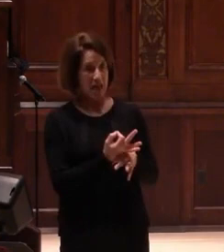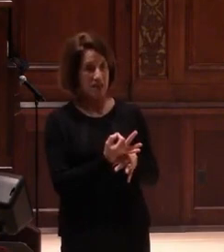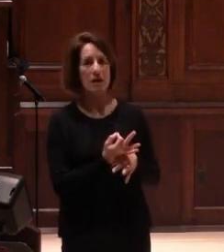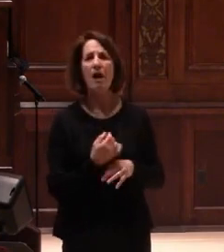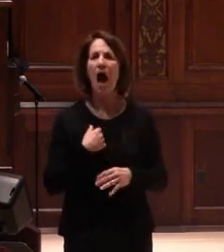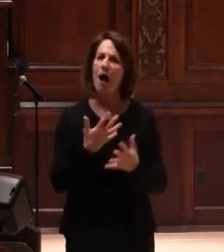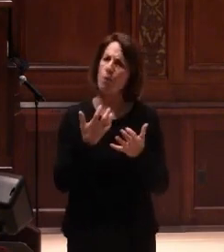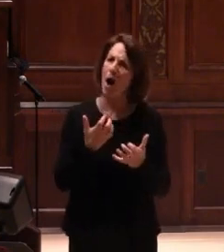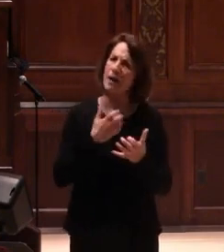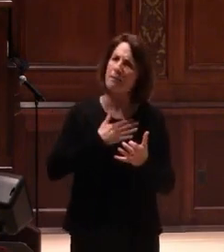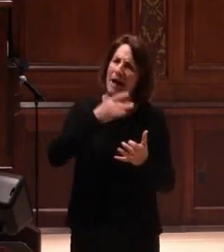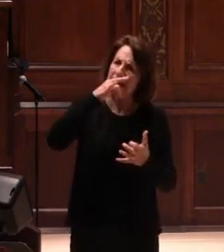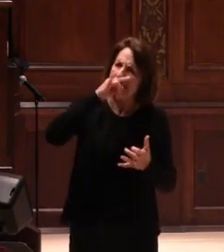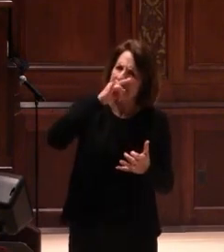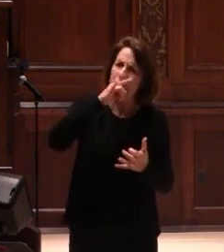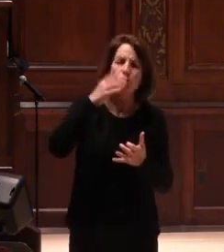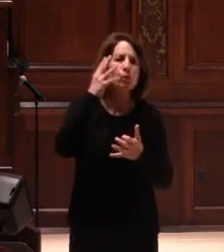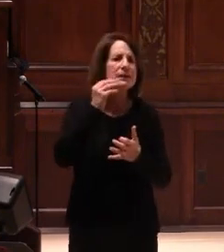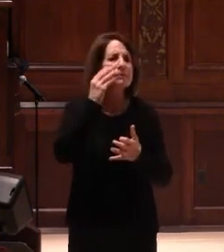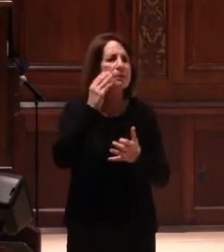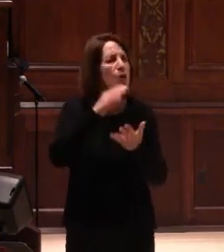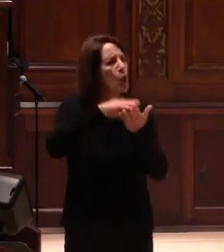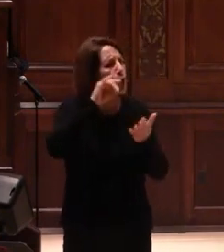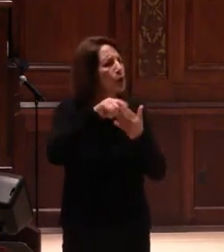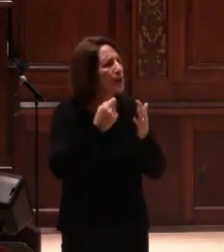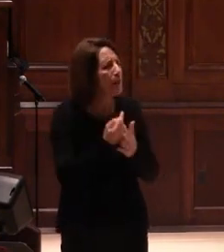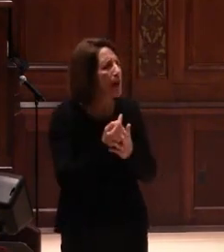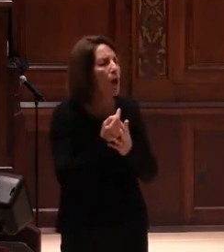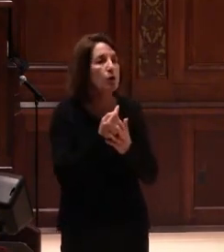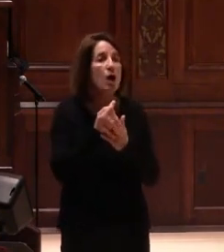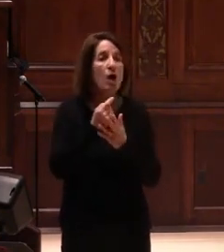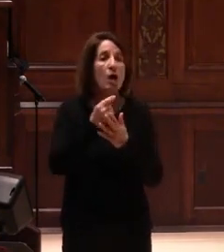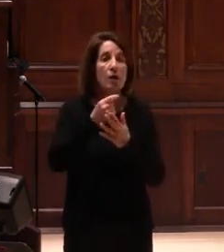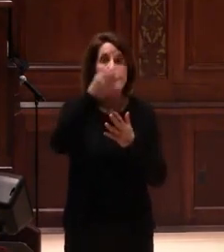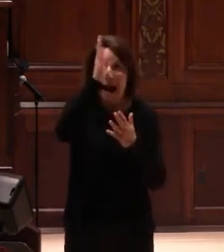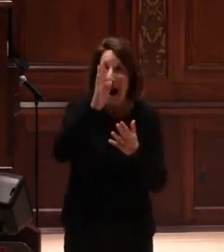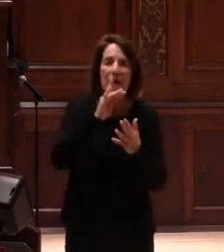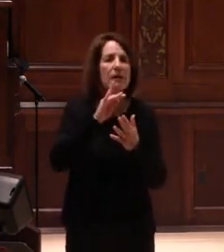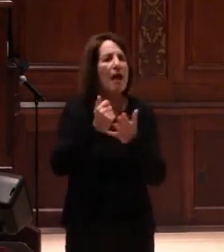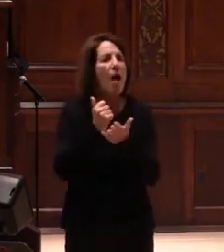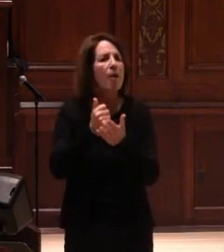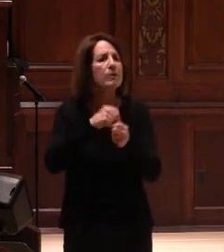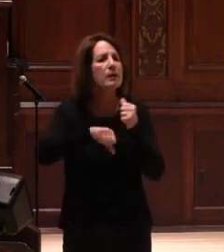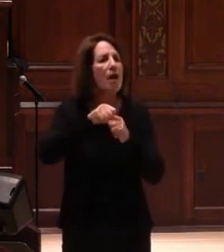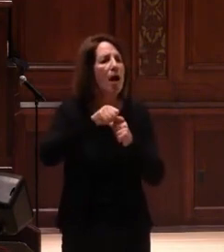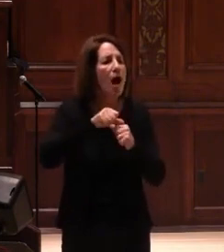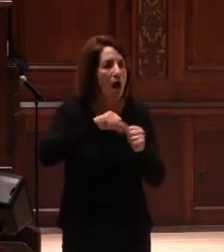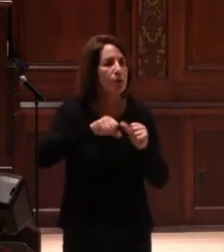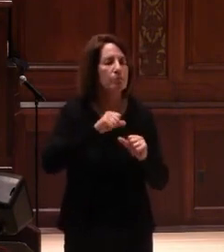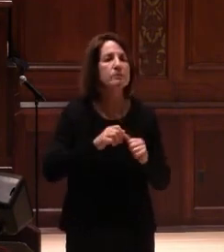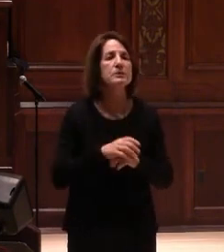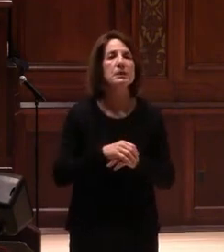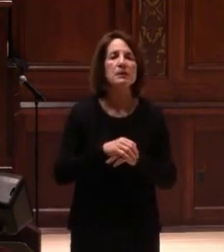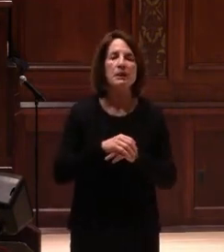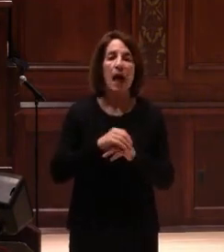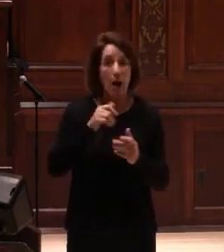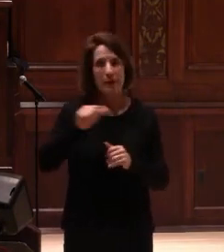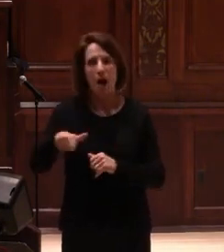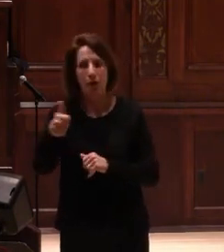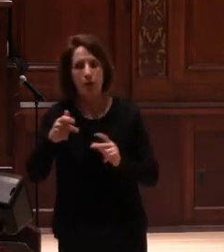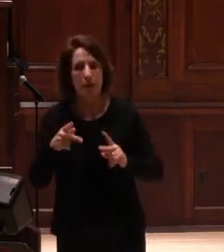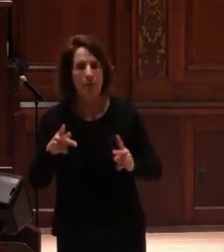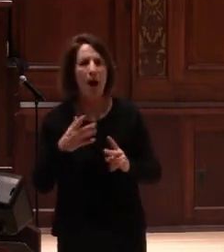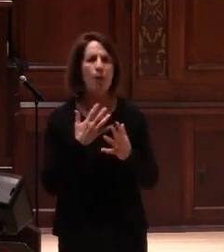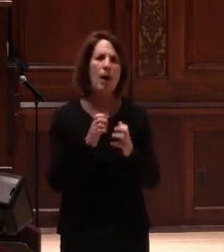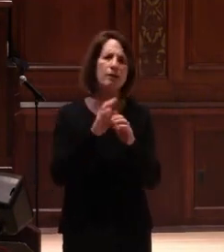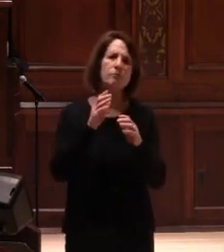my kids to experience learning about God and helping others. I wanted community for our whole family. I started to go back